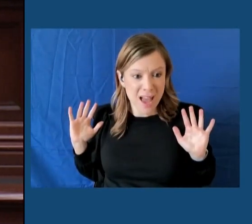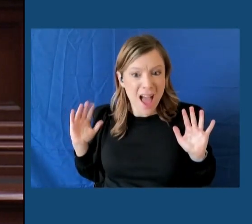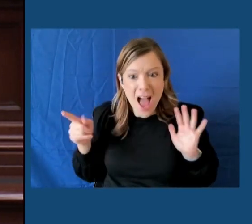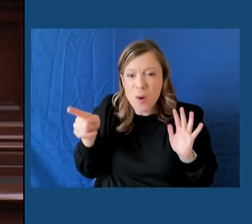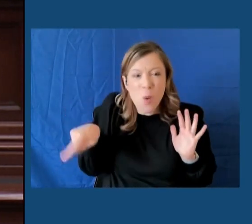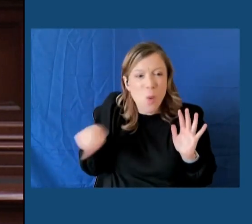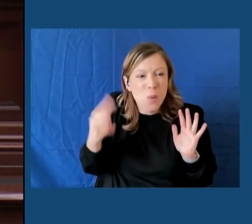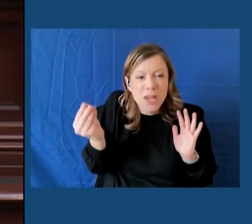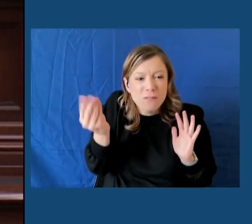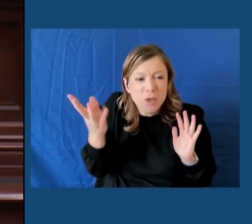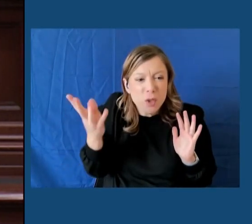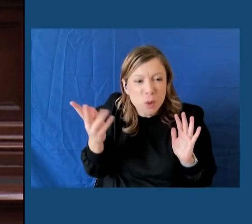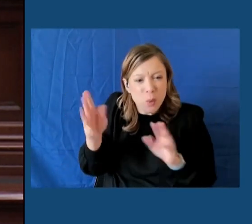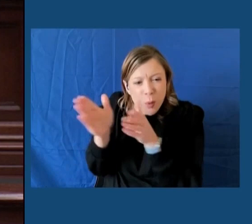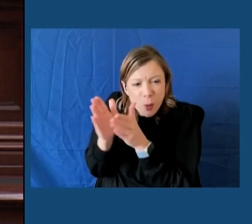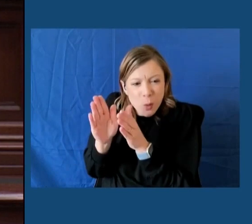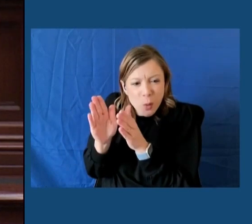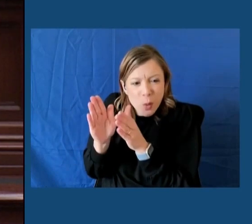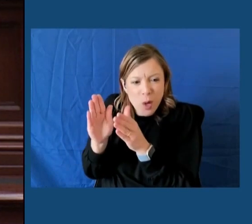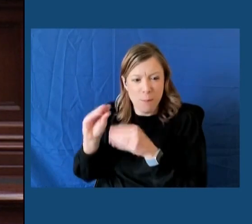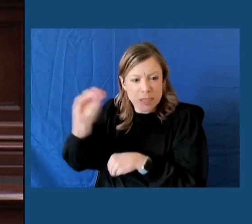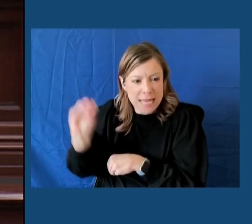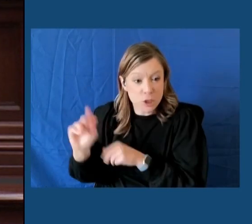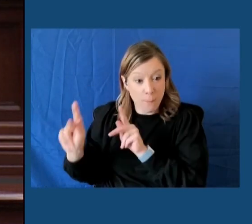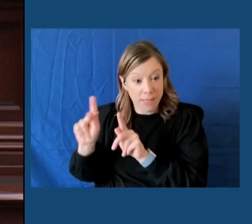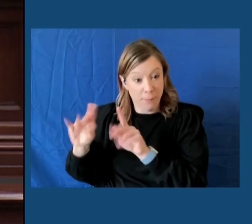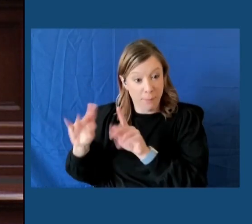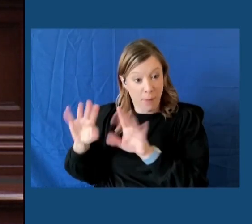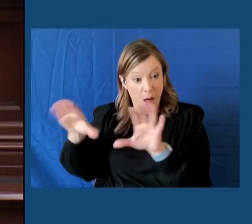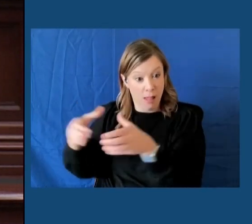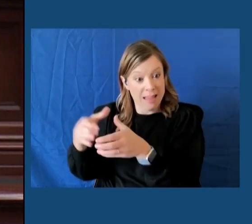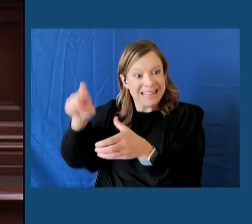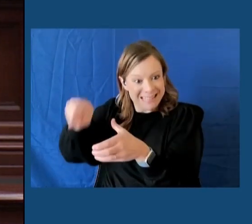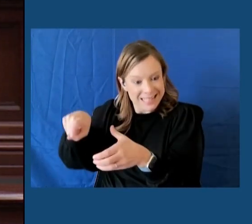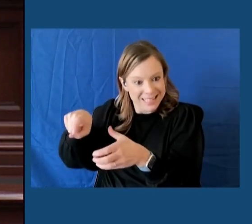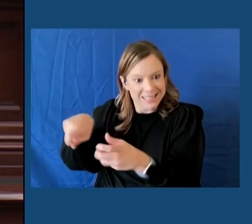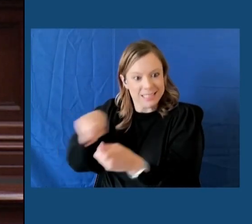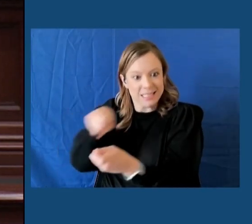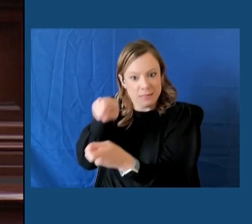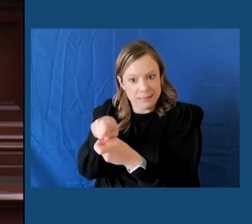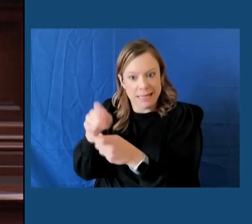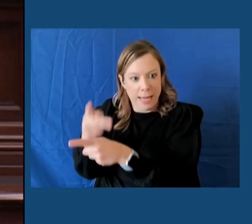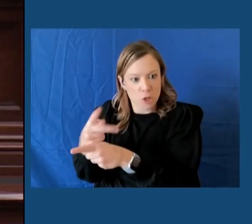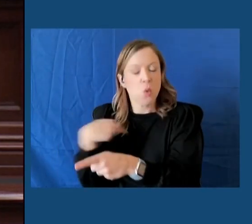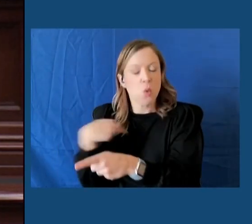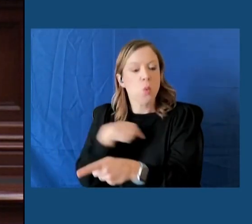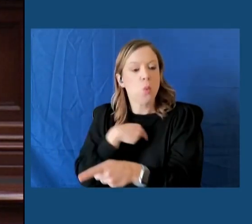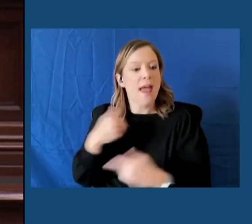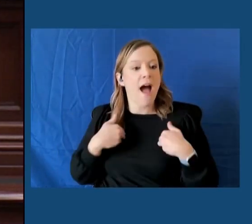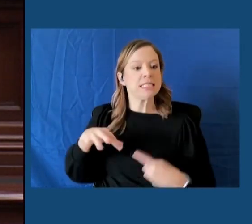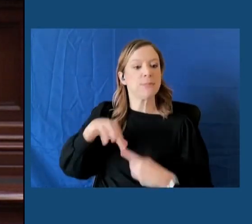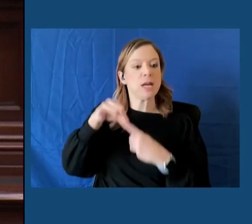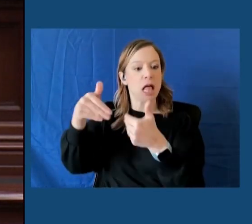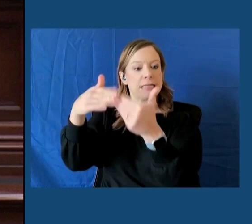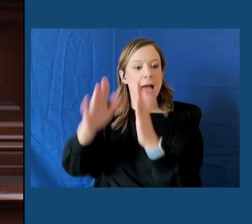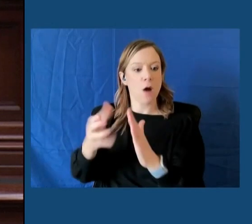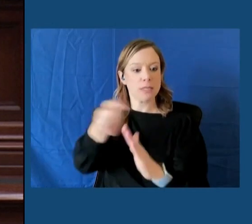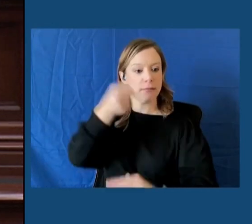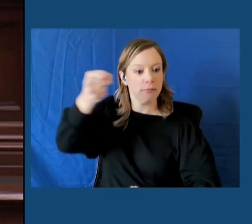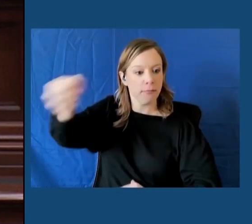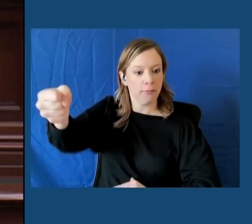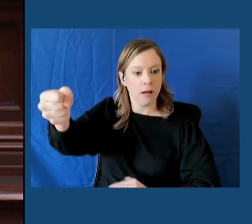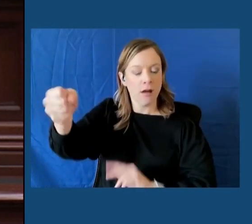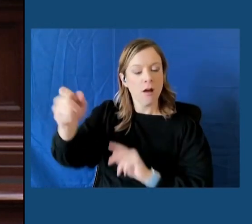care. So we'll fund specialized housing to provide services to these individuals with a history of criminal